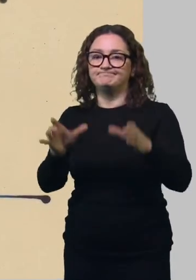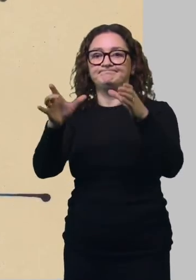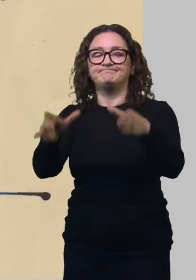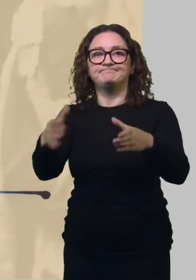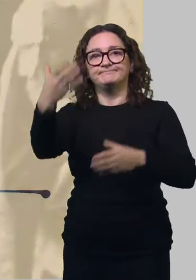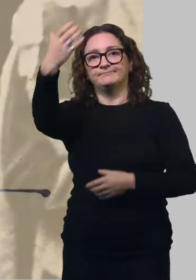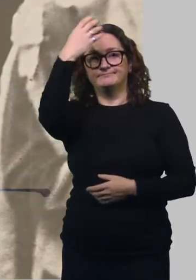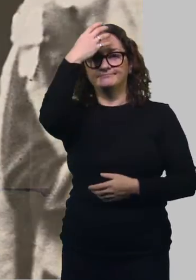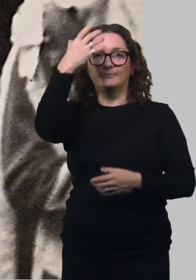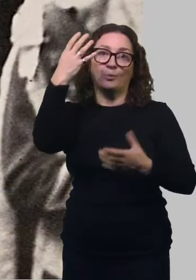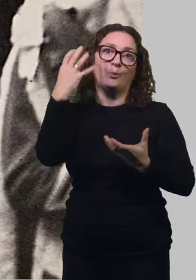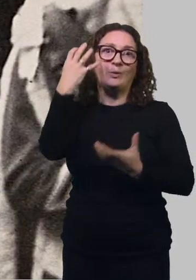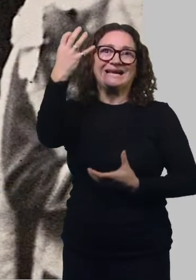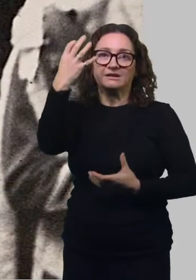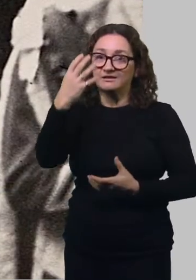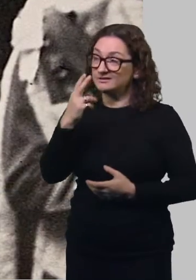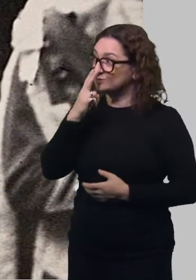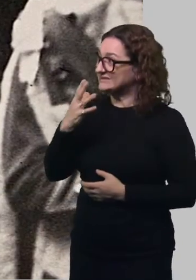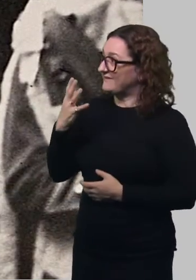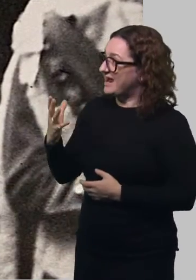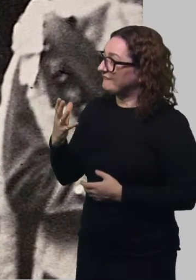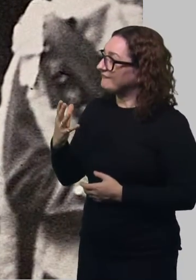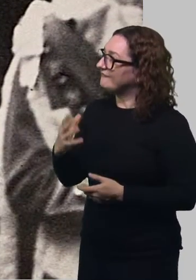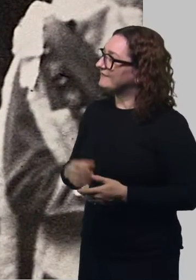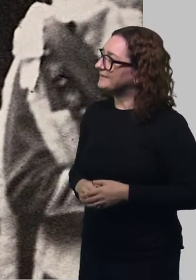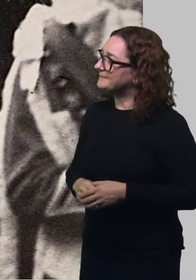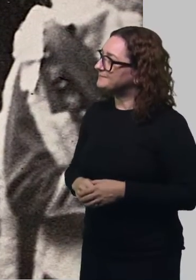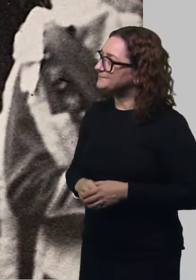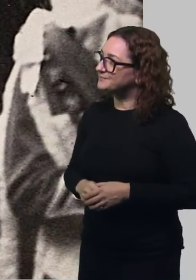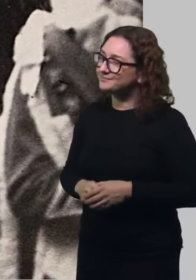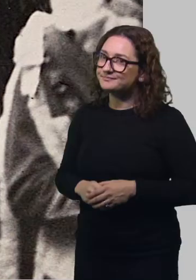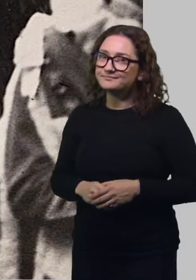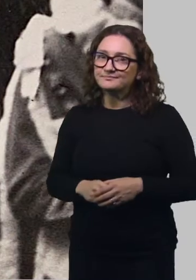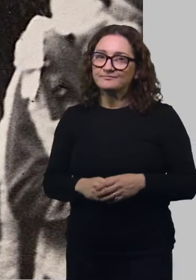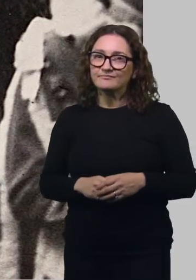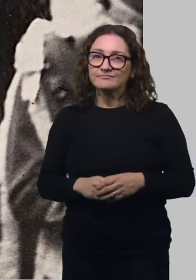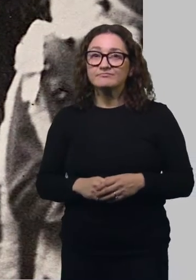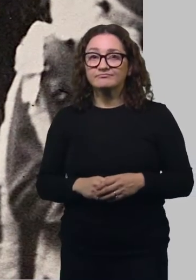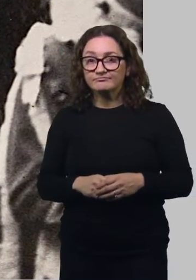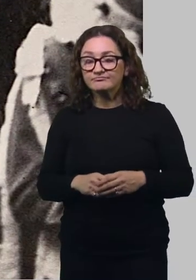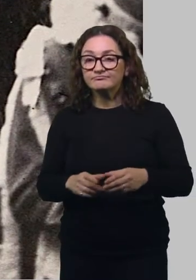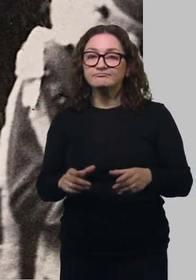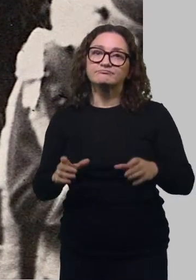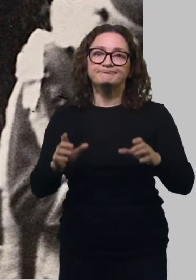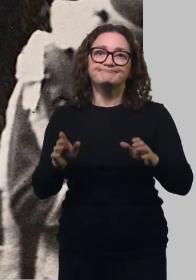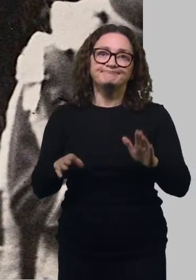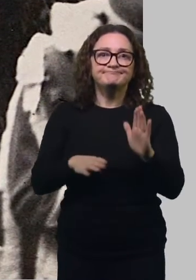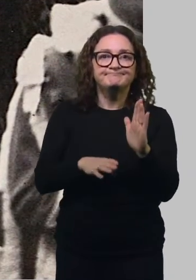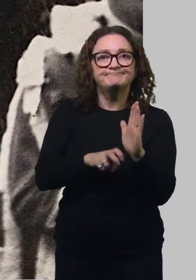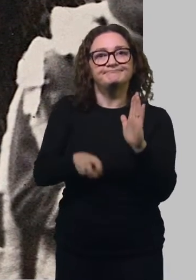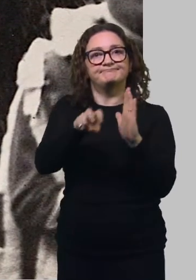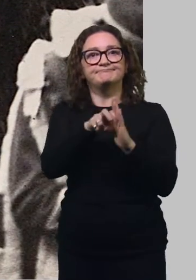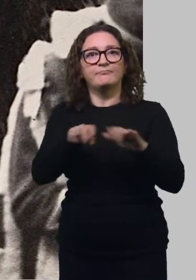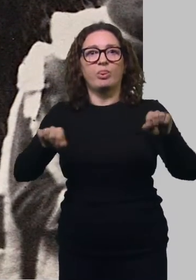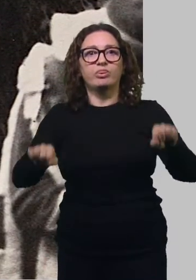Queen Elizabeth II, aged just 25. Elizabeth's succession to the throne was proclaimed at an Accession Council in